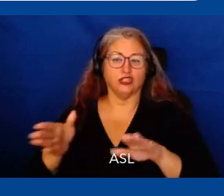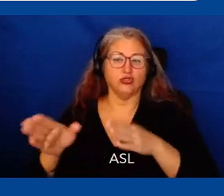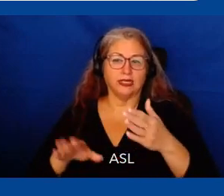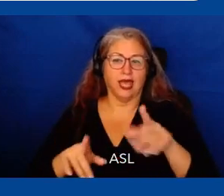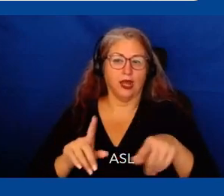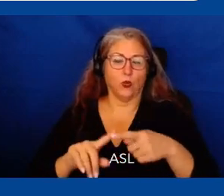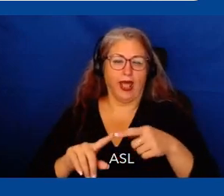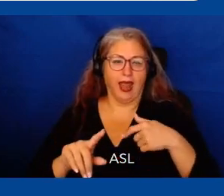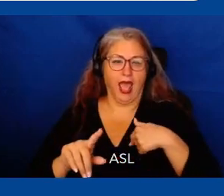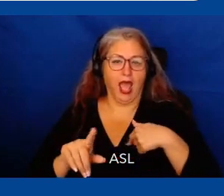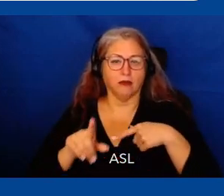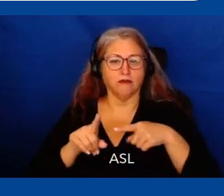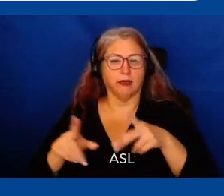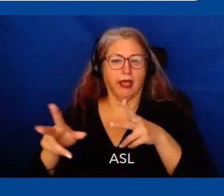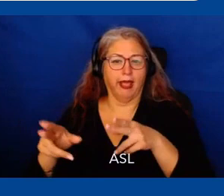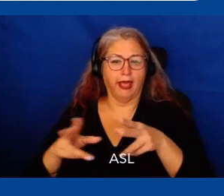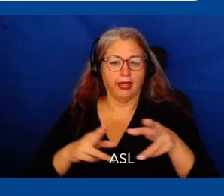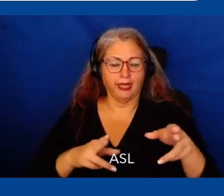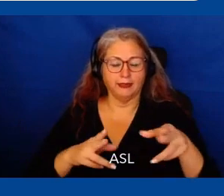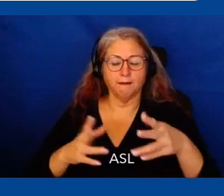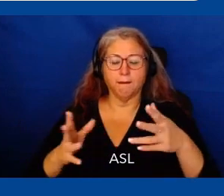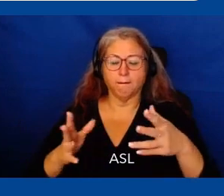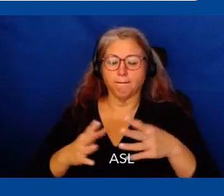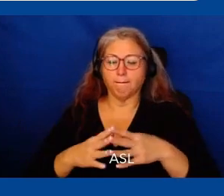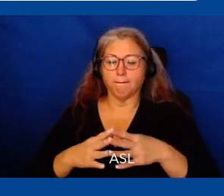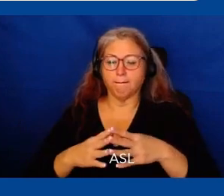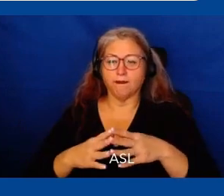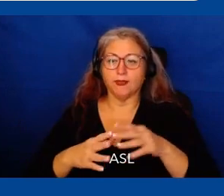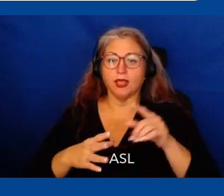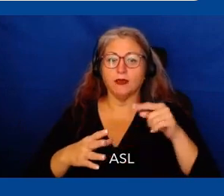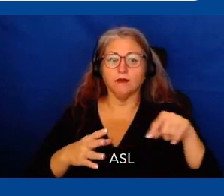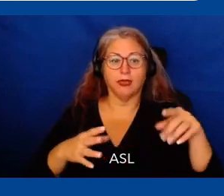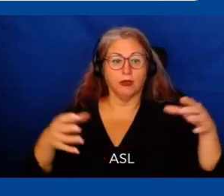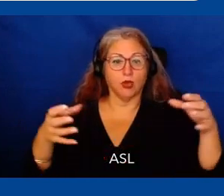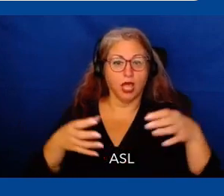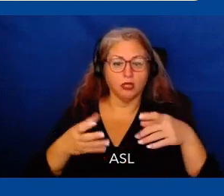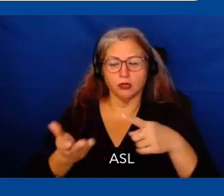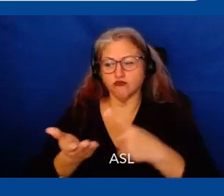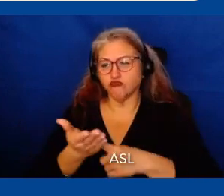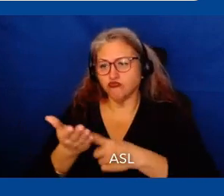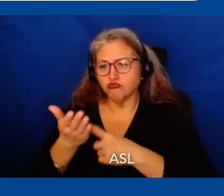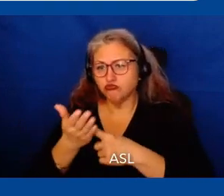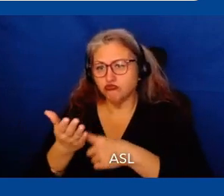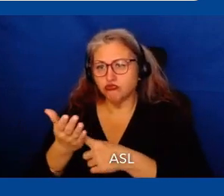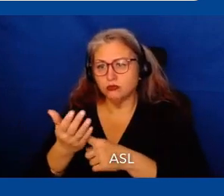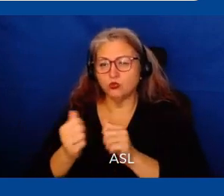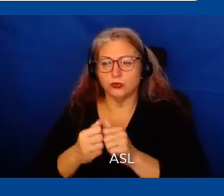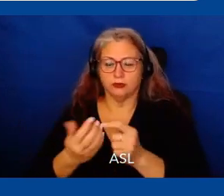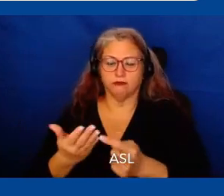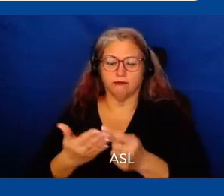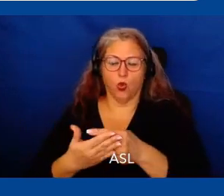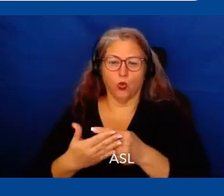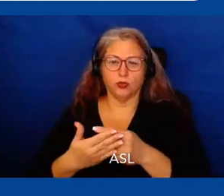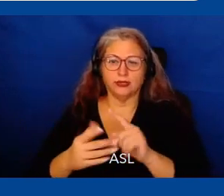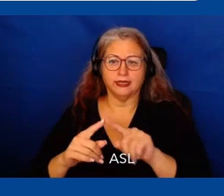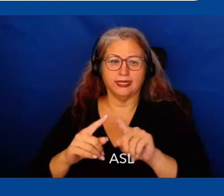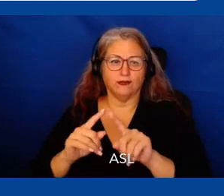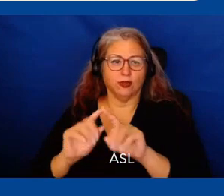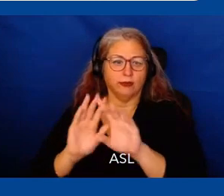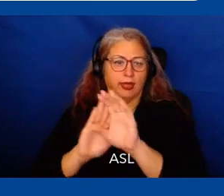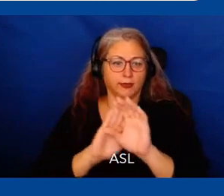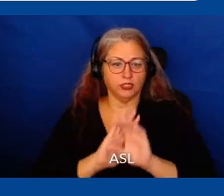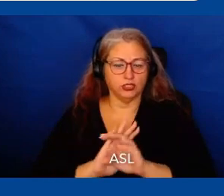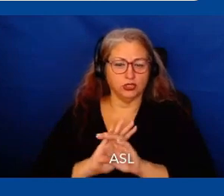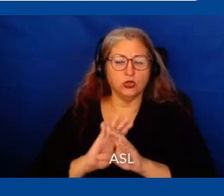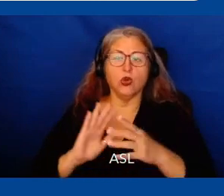was editing. So they got together and they talked about those images. So